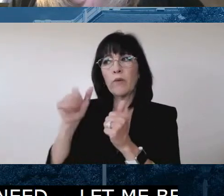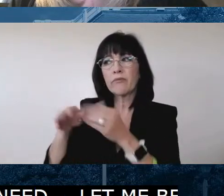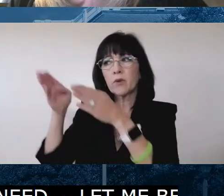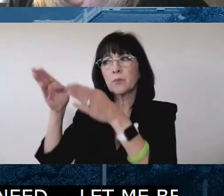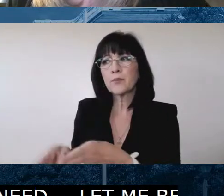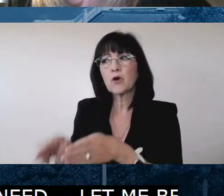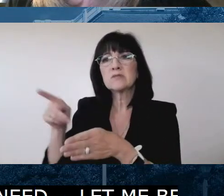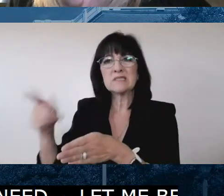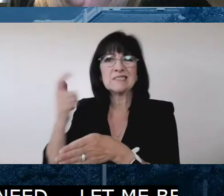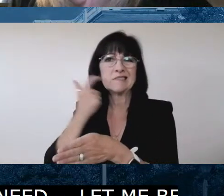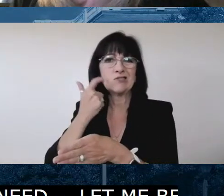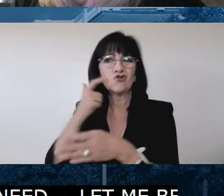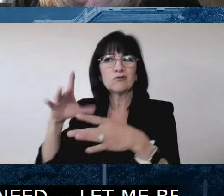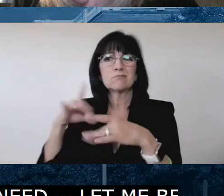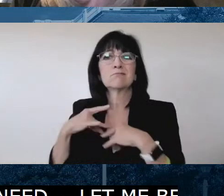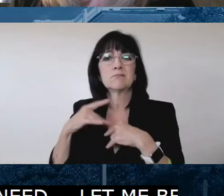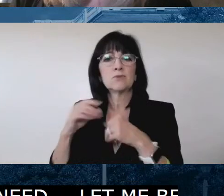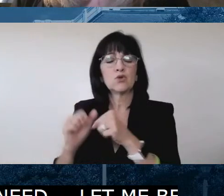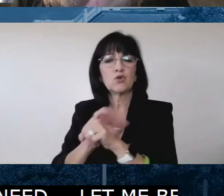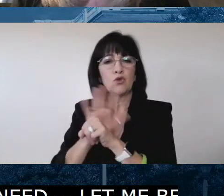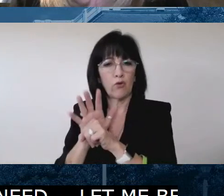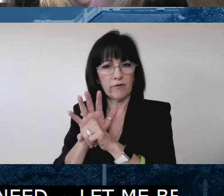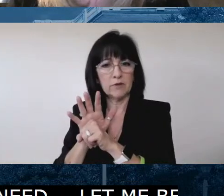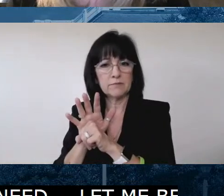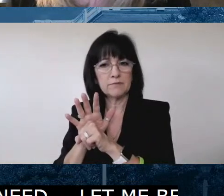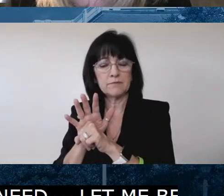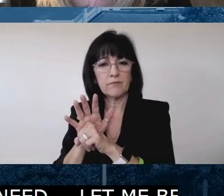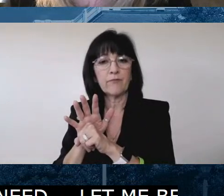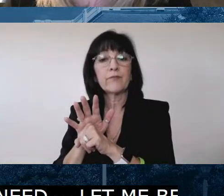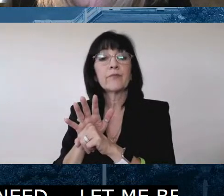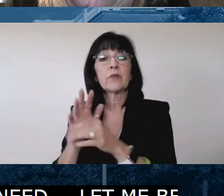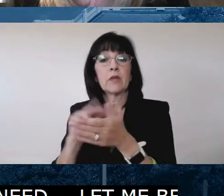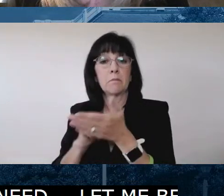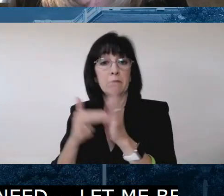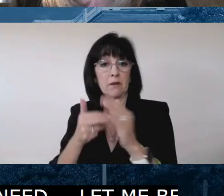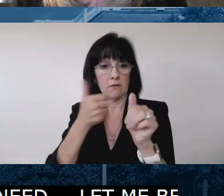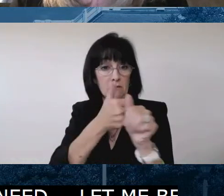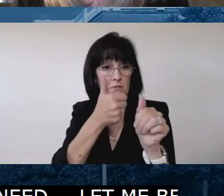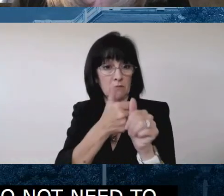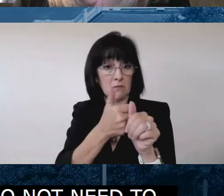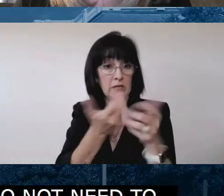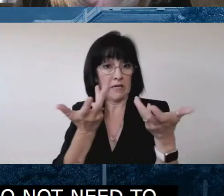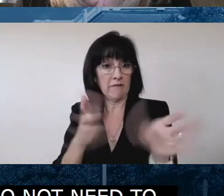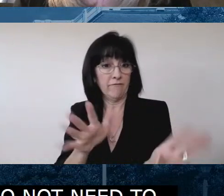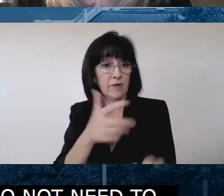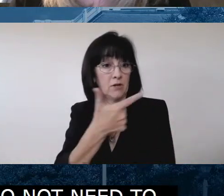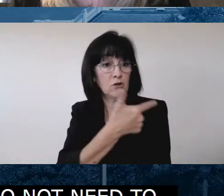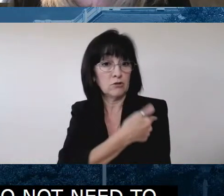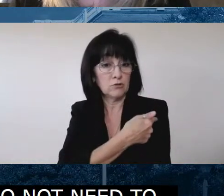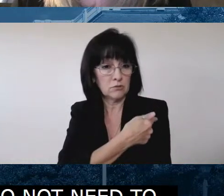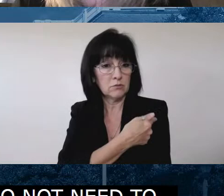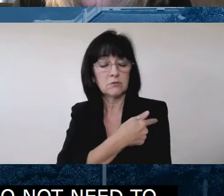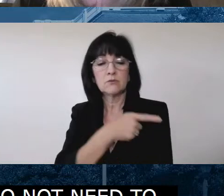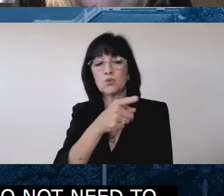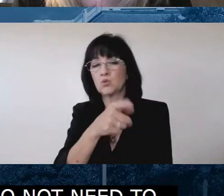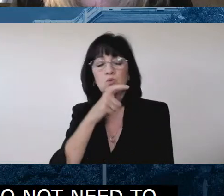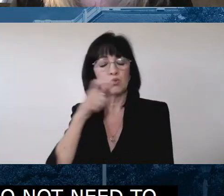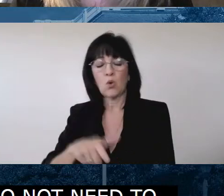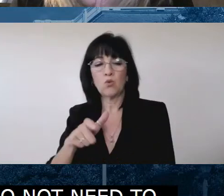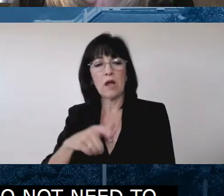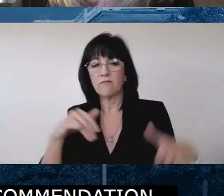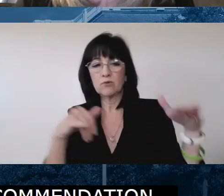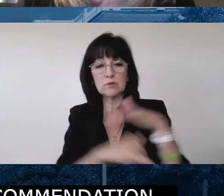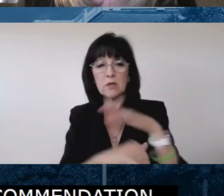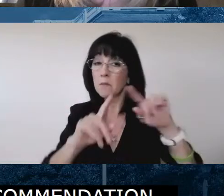are vaccinated, you do not need to quarantine if you've been exposed, but the recommendation now is to wear a